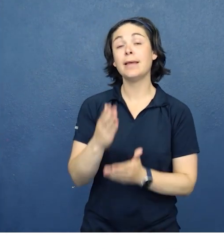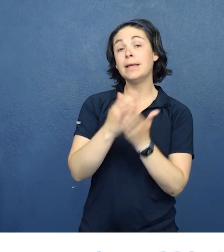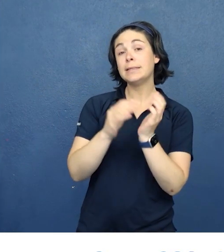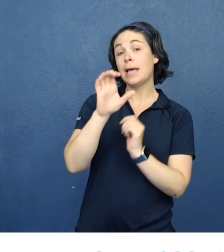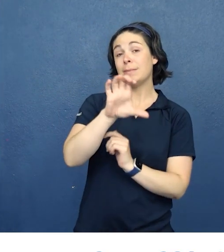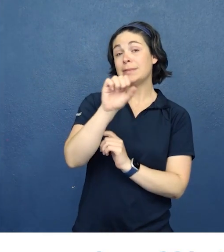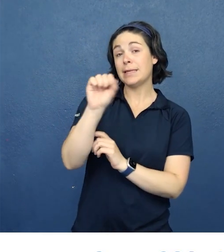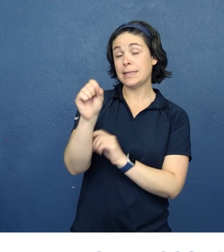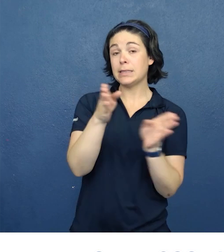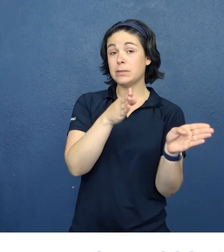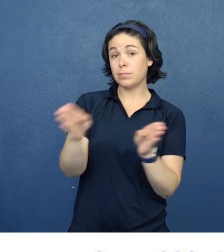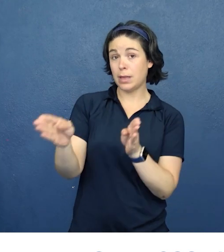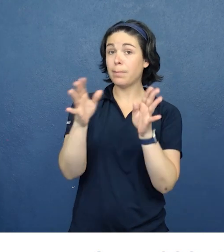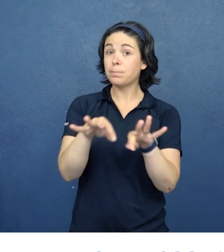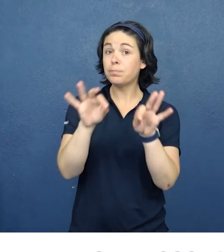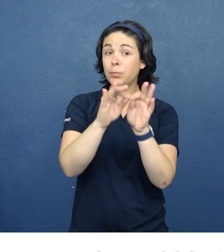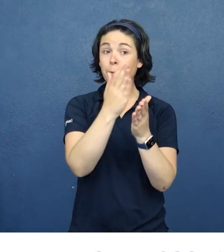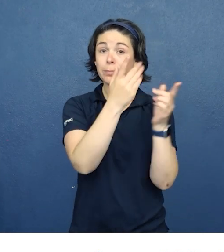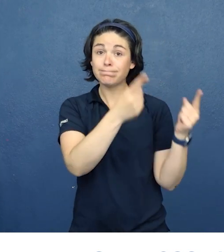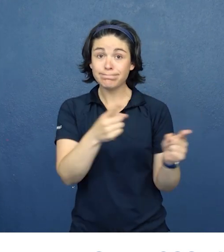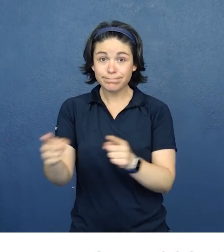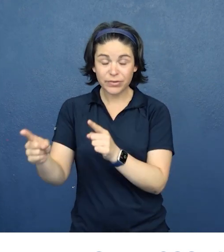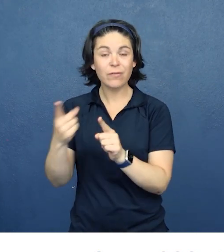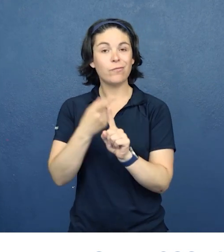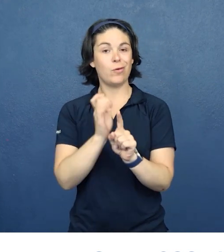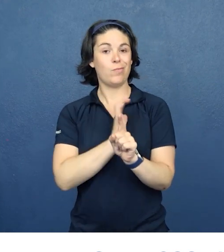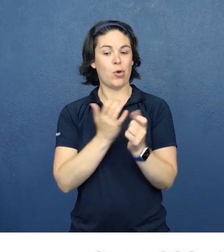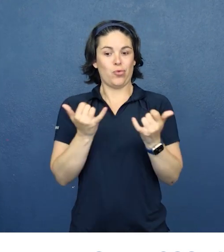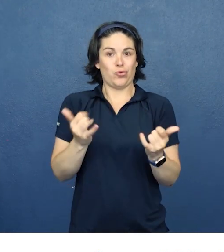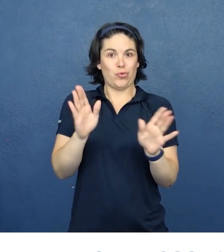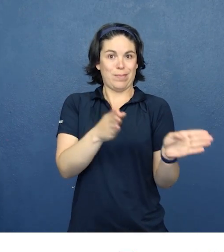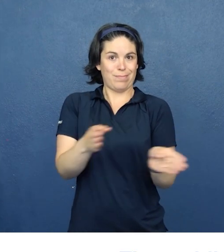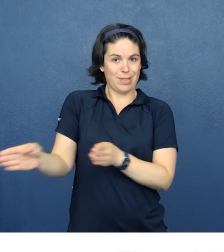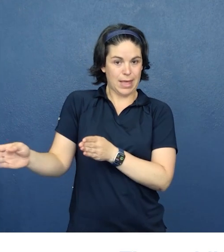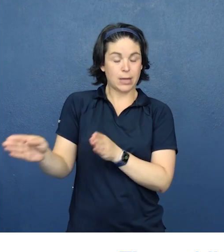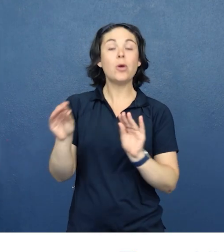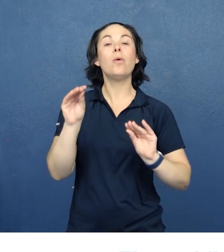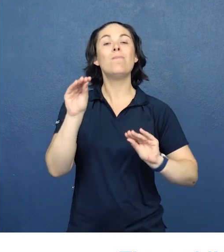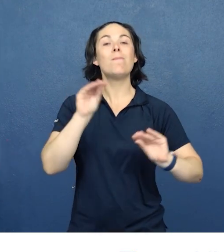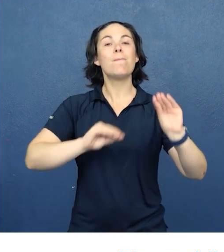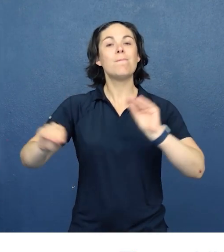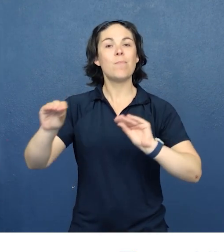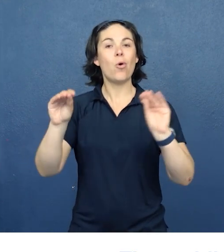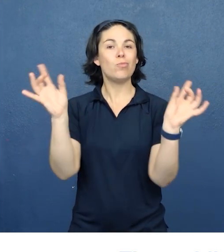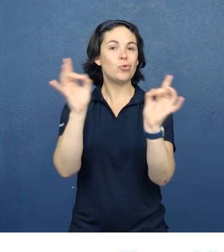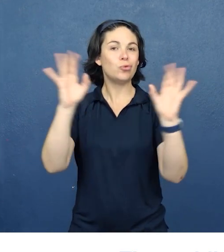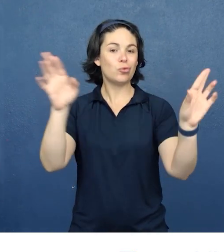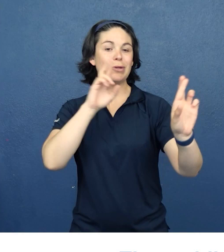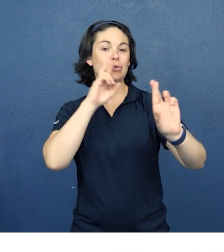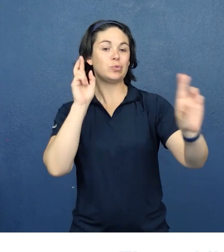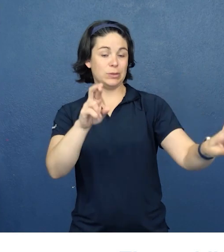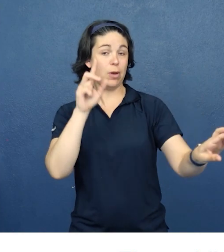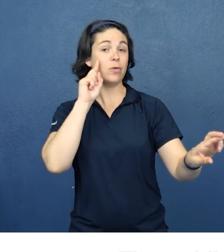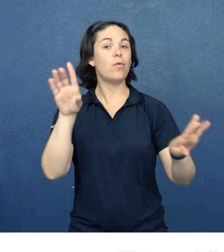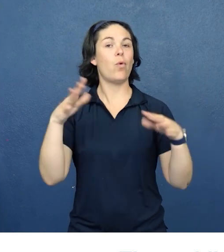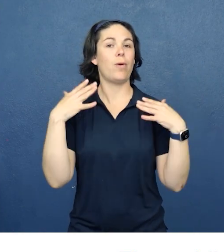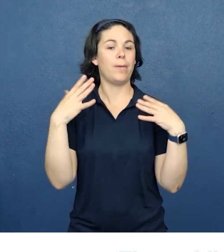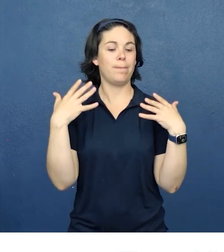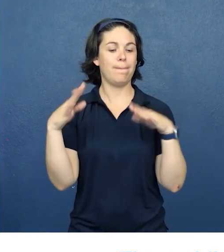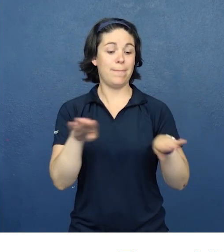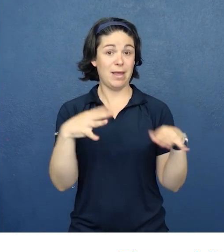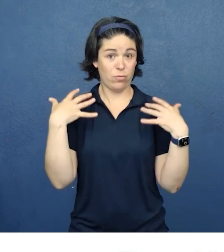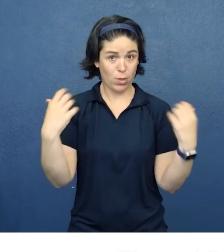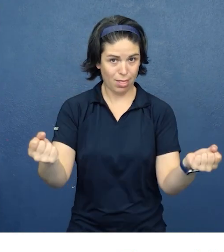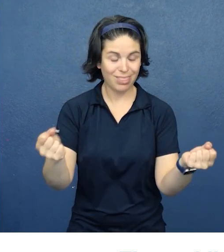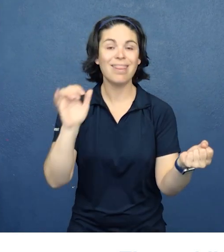Some CSS plan highlights in Riverside County's current plan are: the mobile crisis response for behavioral health is